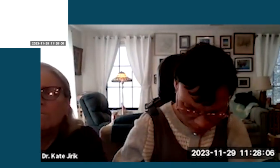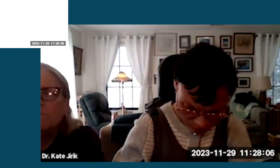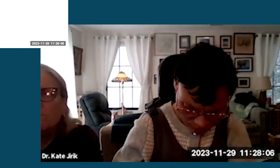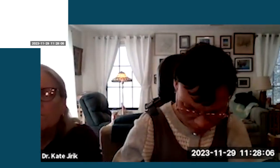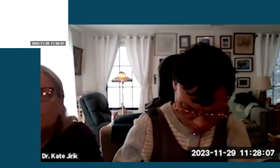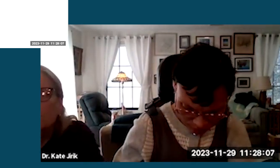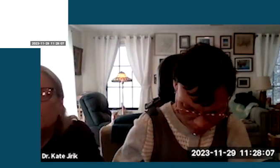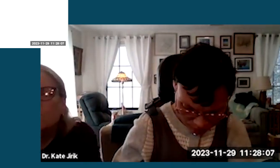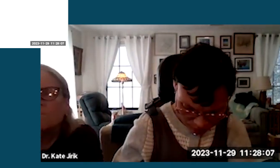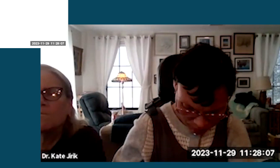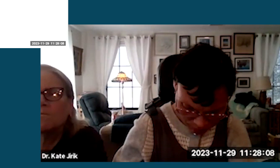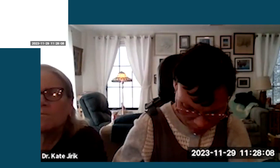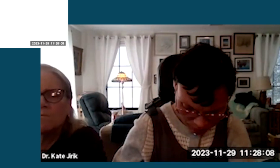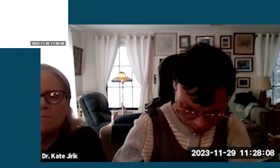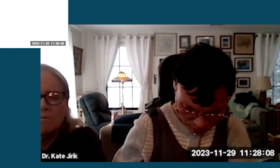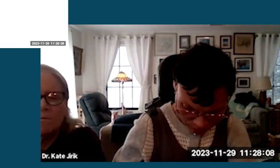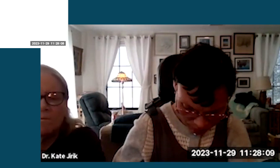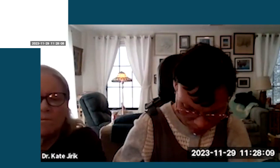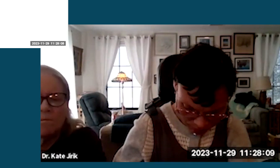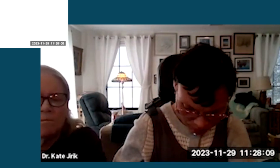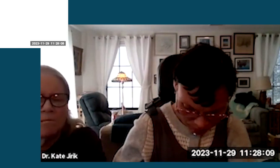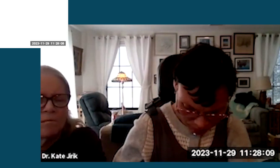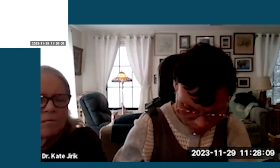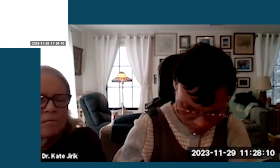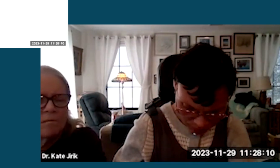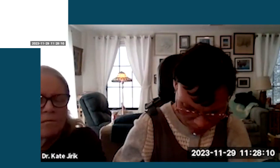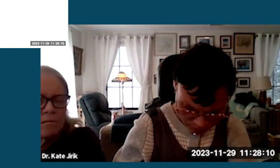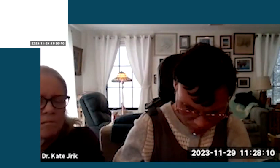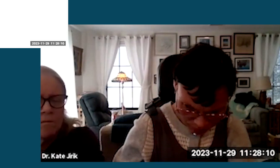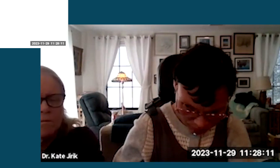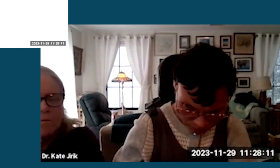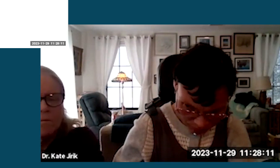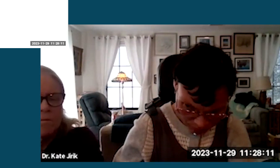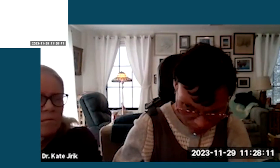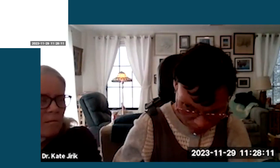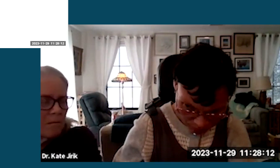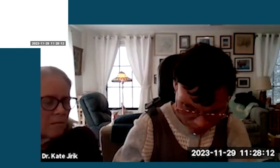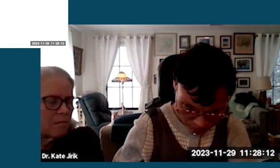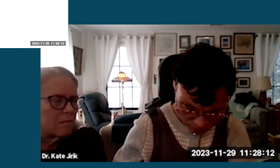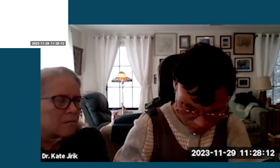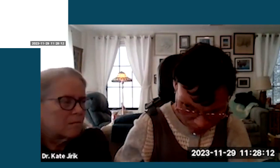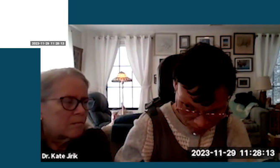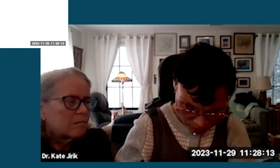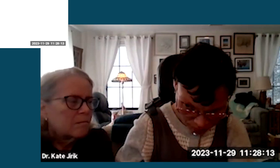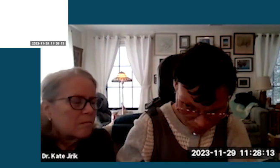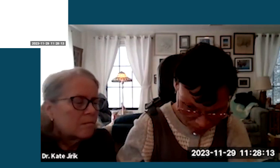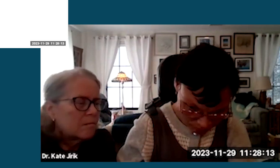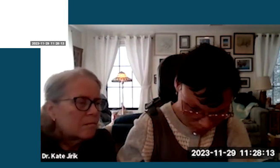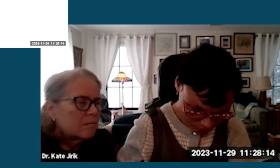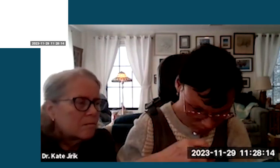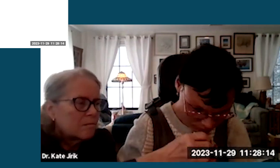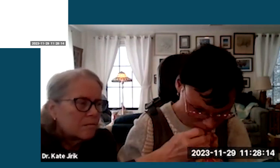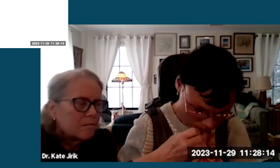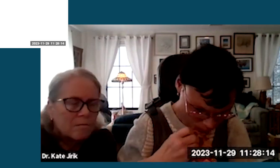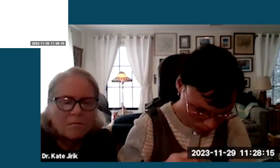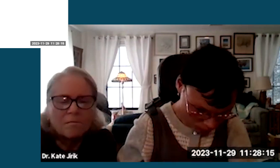can't communicate effectively if I am not in my chair. Third, be able to give an alternative explanation if you are not understood,